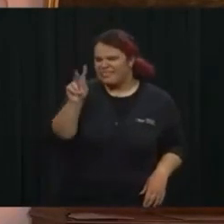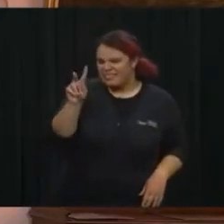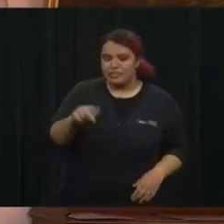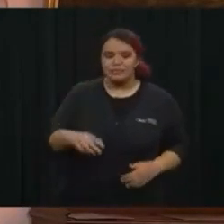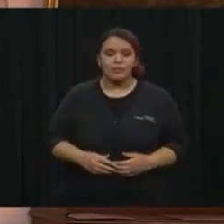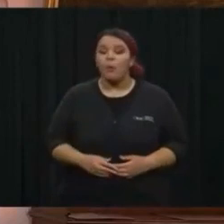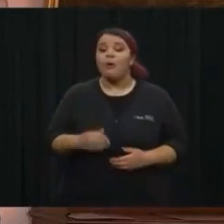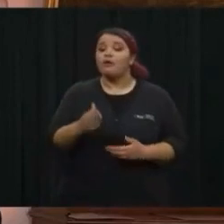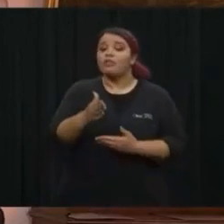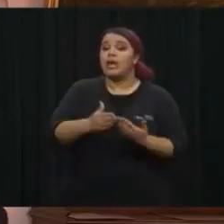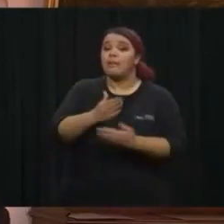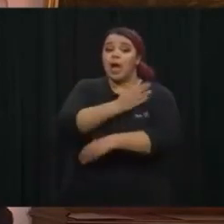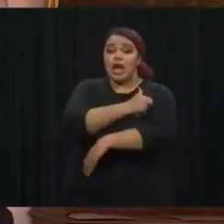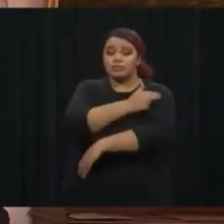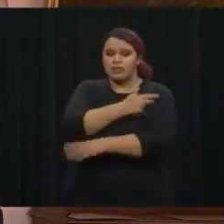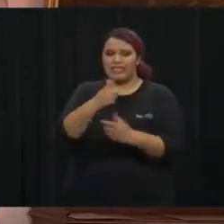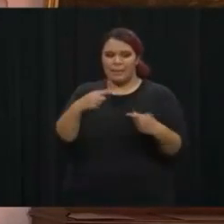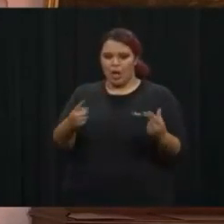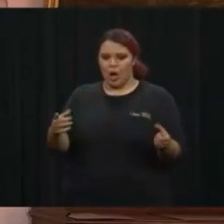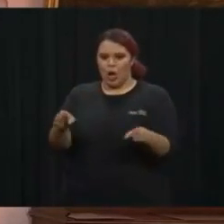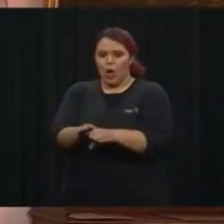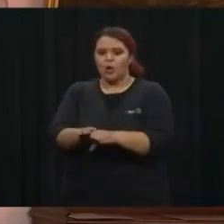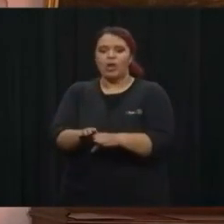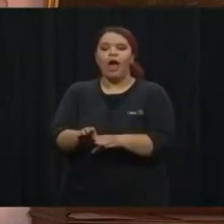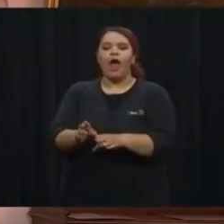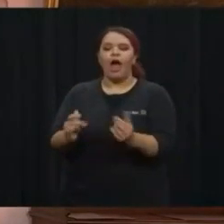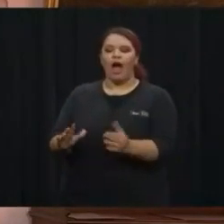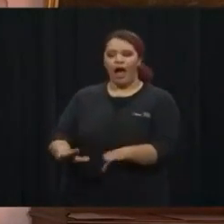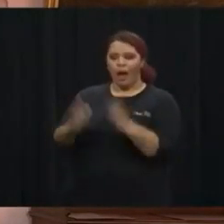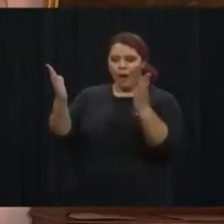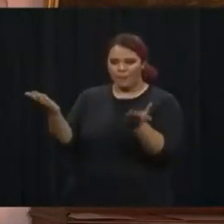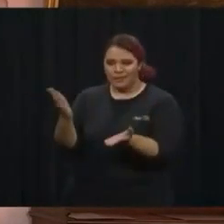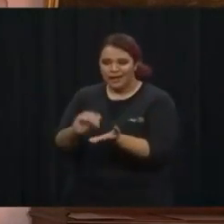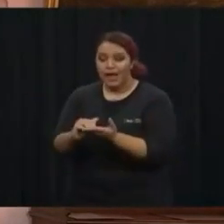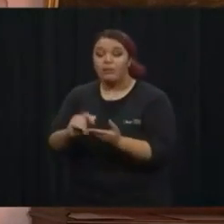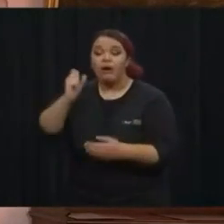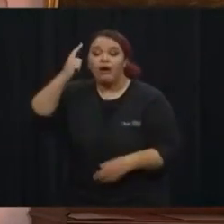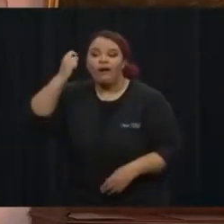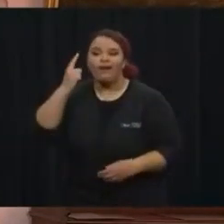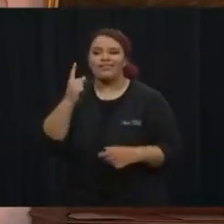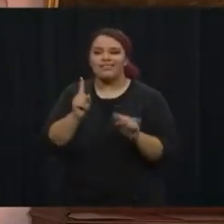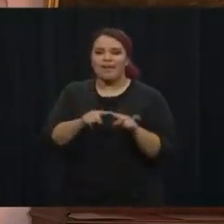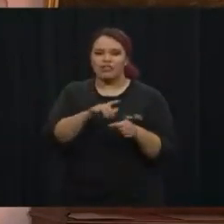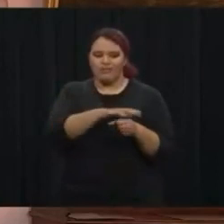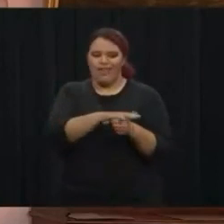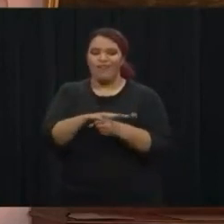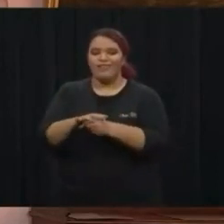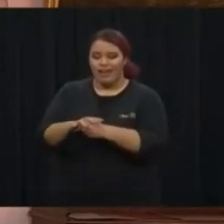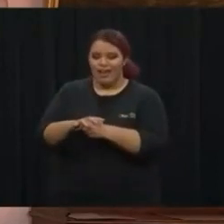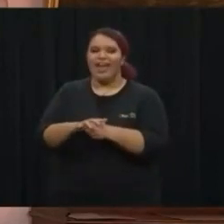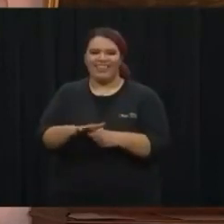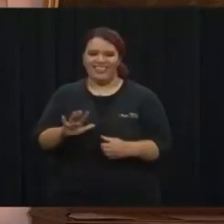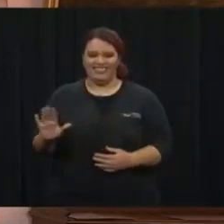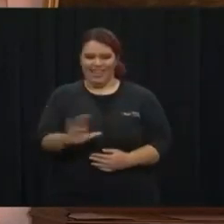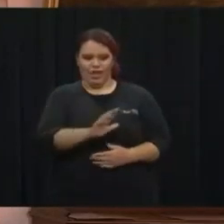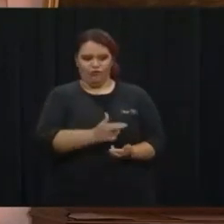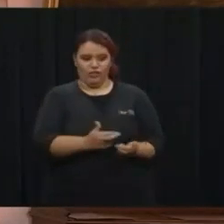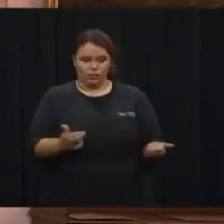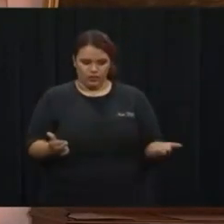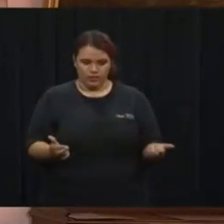all the hospitals in Ohio in partnership through the Ohio Hospital Association and the Children's Hospital